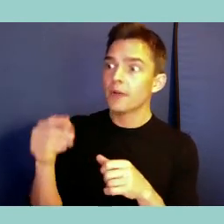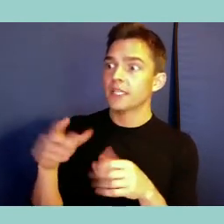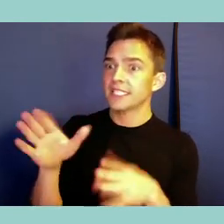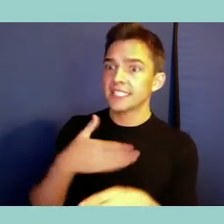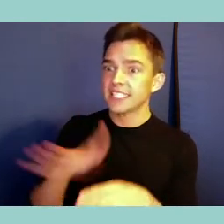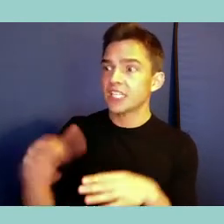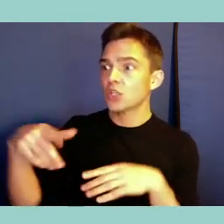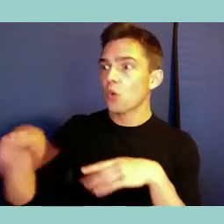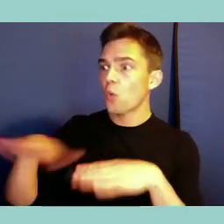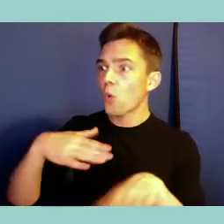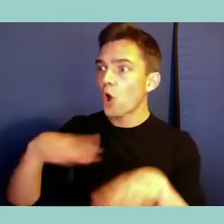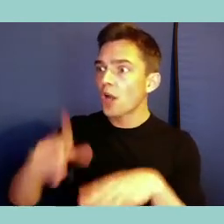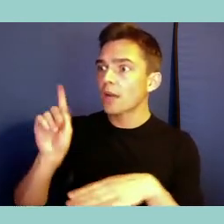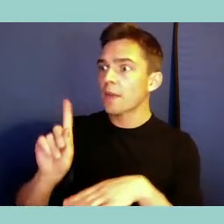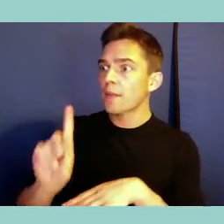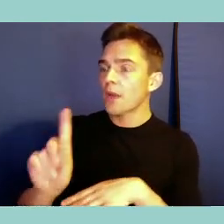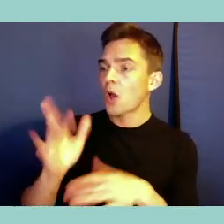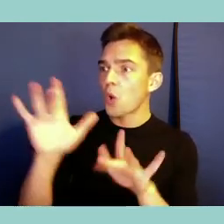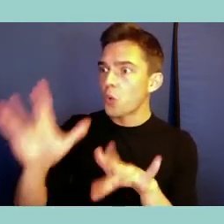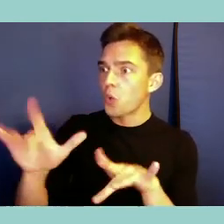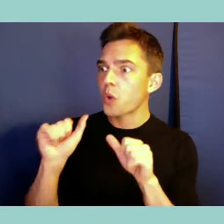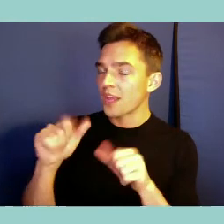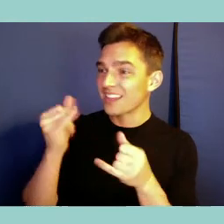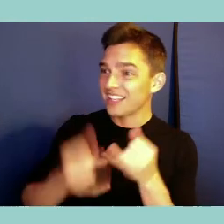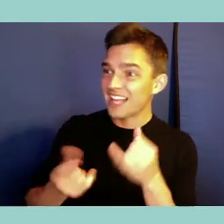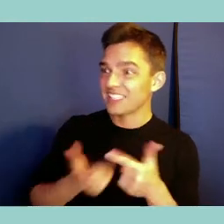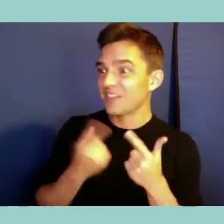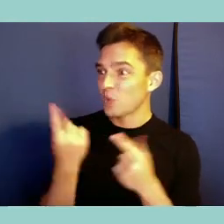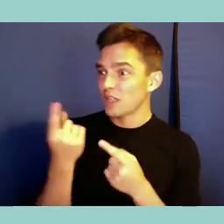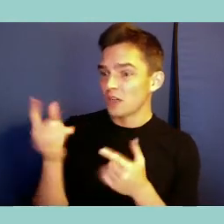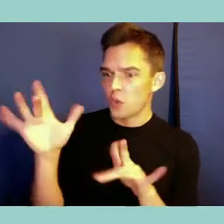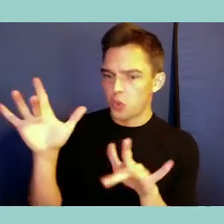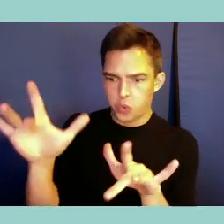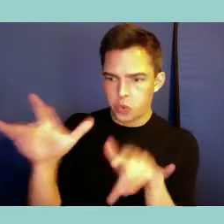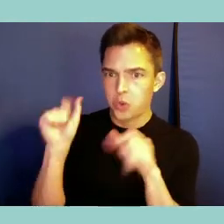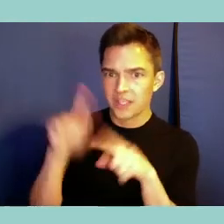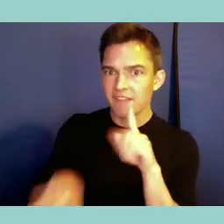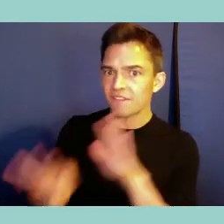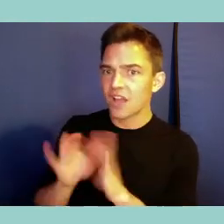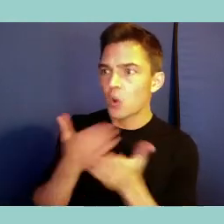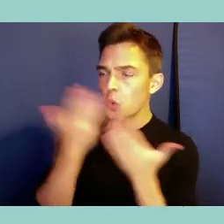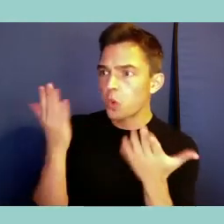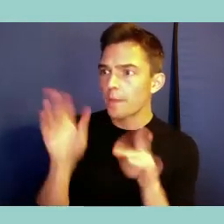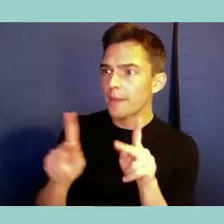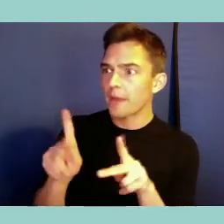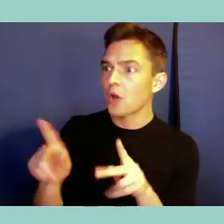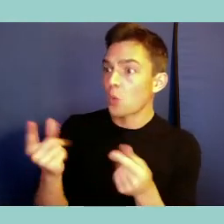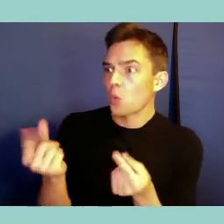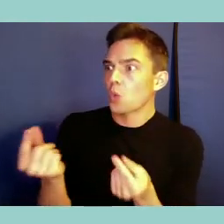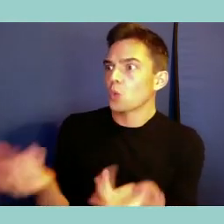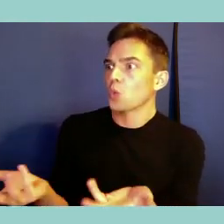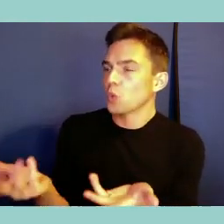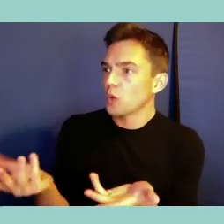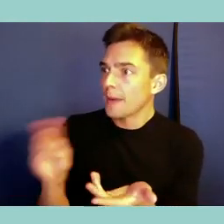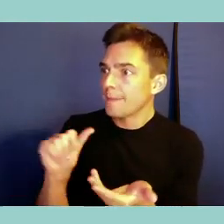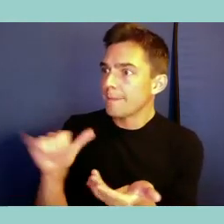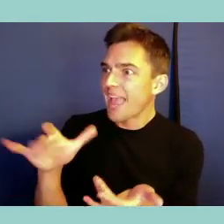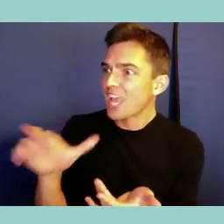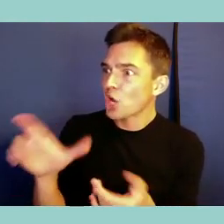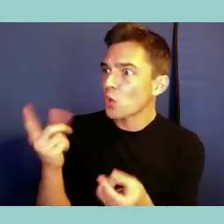one walking down the street. The last living one of them nowhere to be found. What are we going to do,